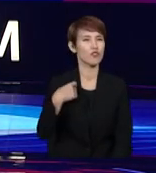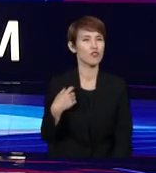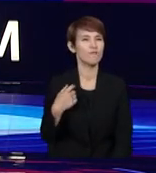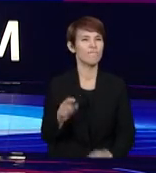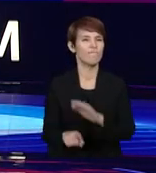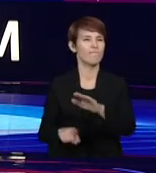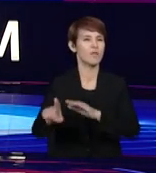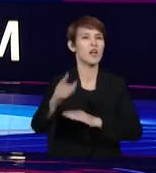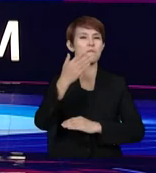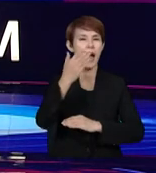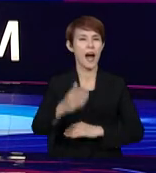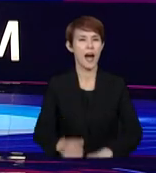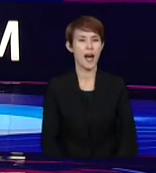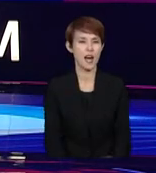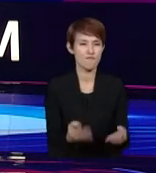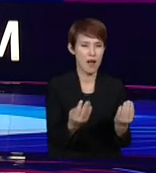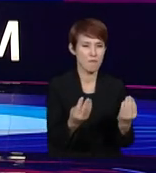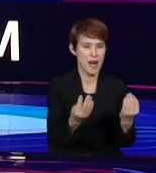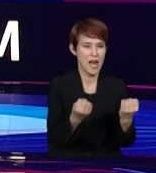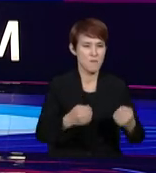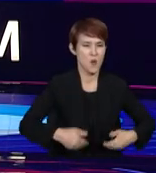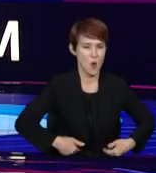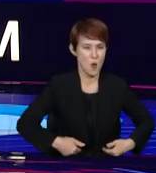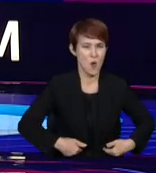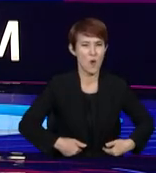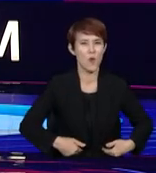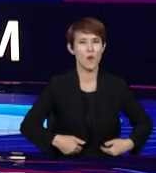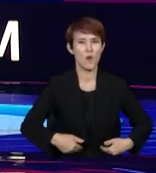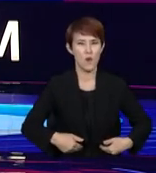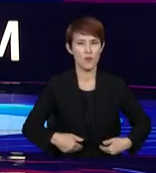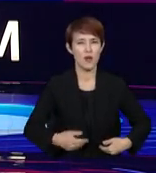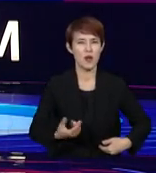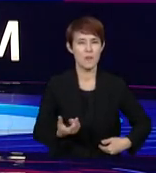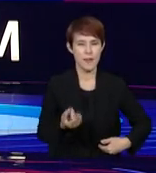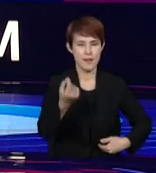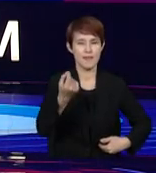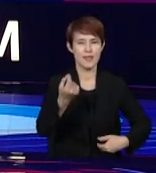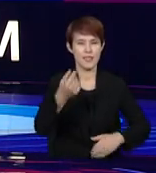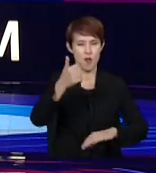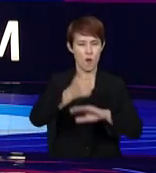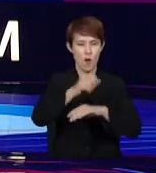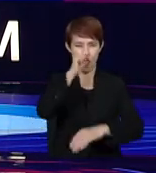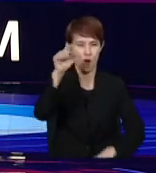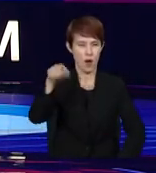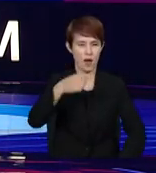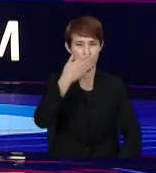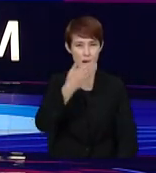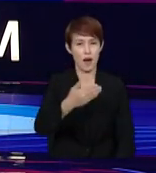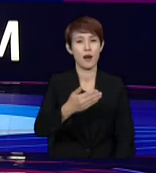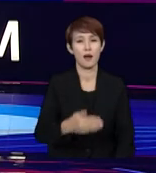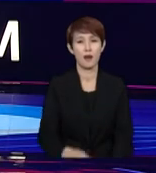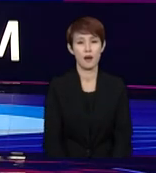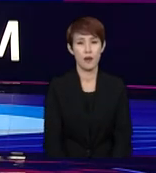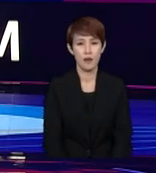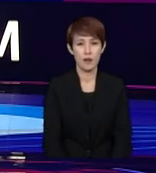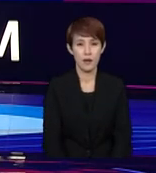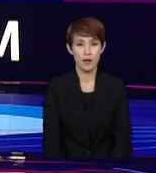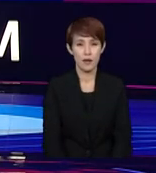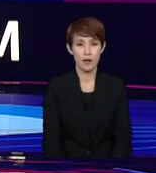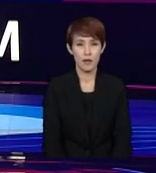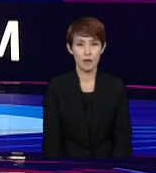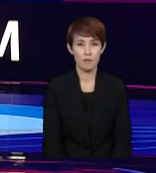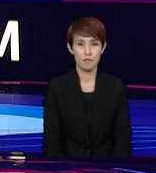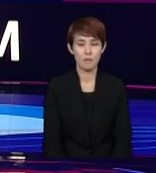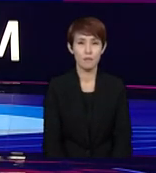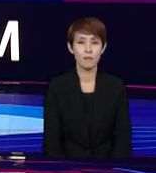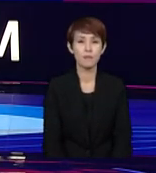more stuff that really gets us results very quickly. That soft subjects, such as civic education,